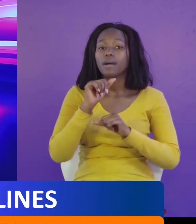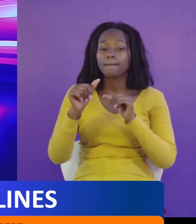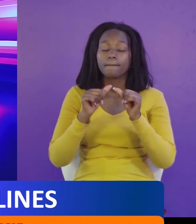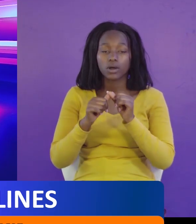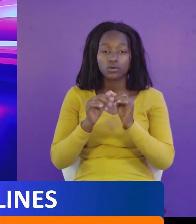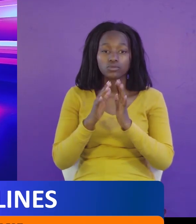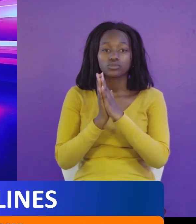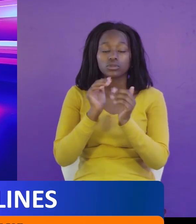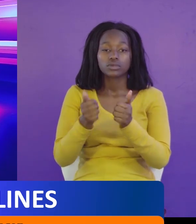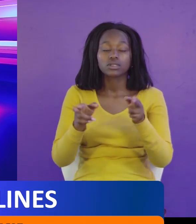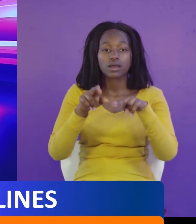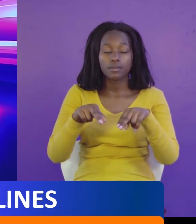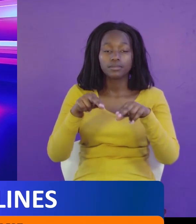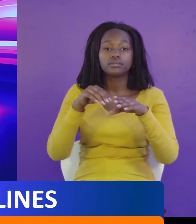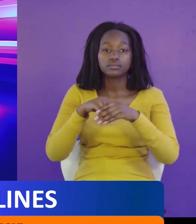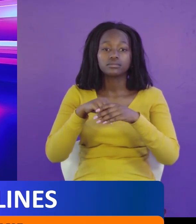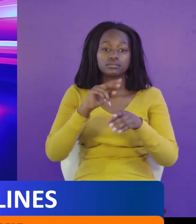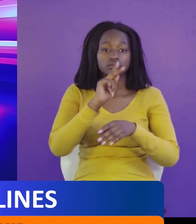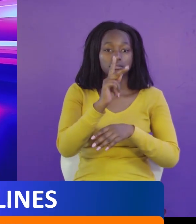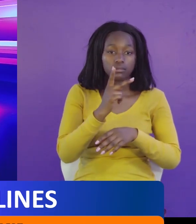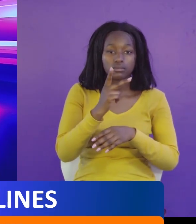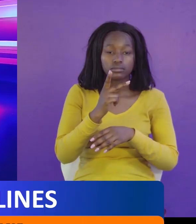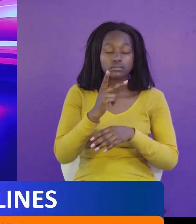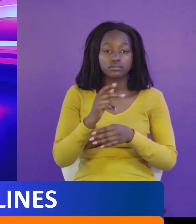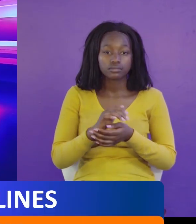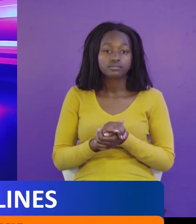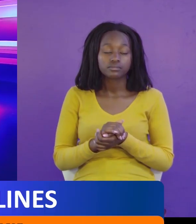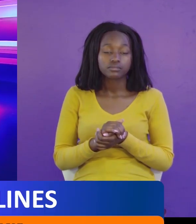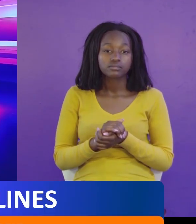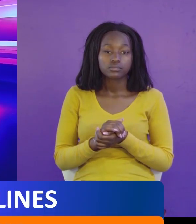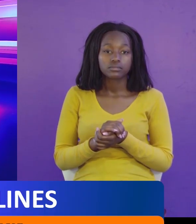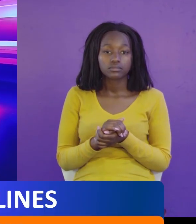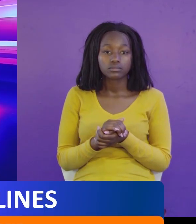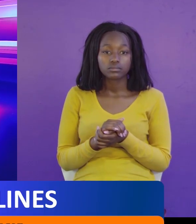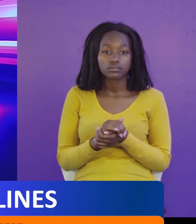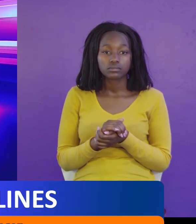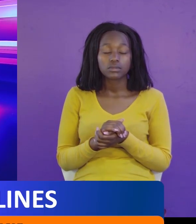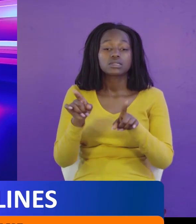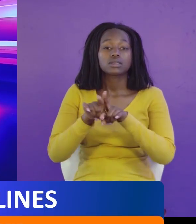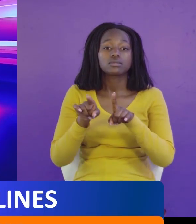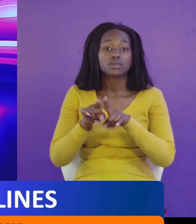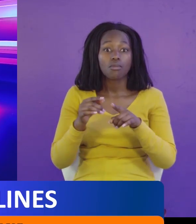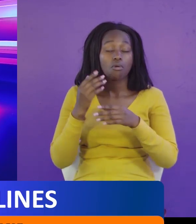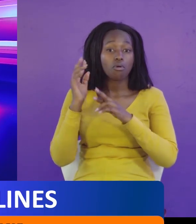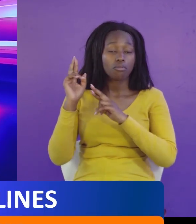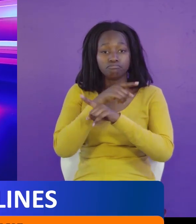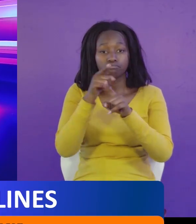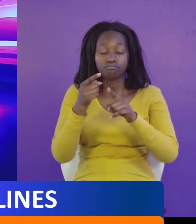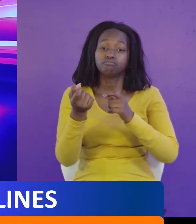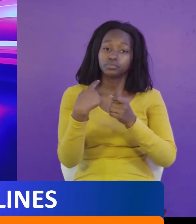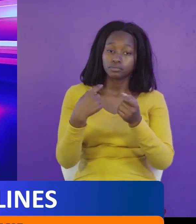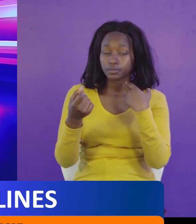headlines. Be sure to send in your thoughts and opinions with regards to our conversation this morning. And remember, as